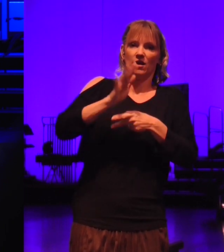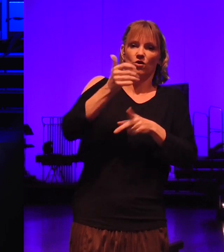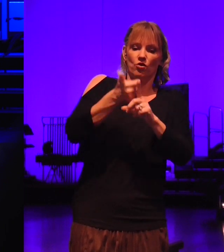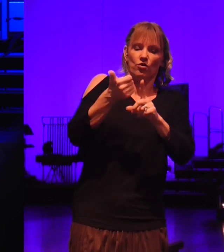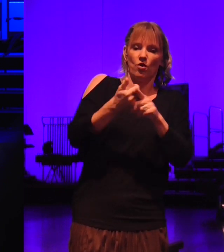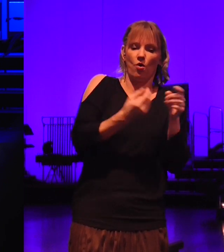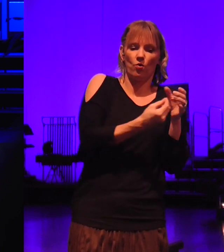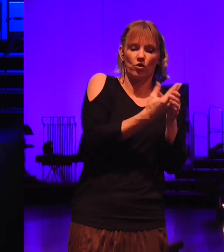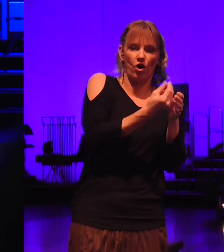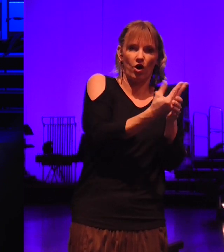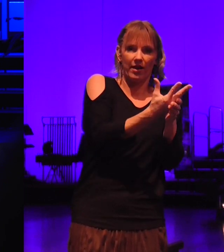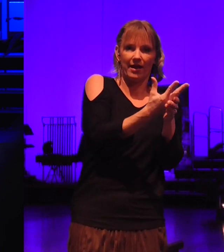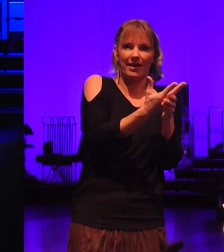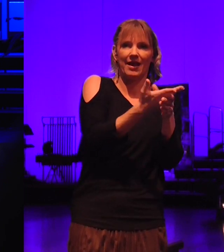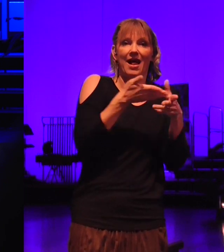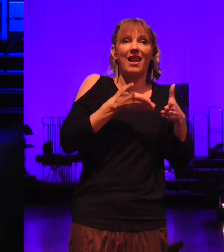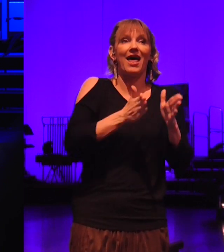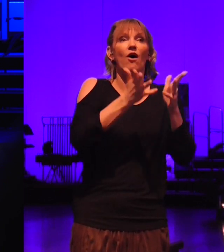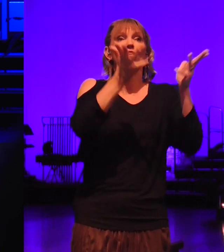care of itself?